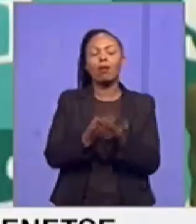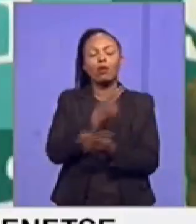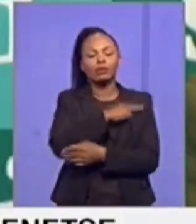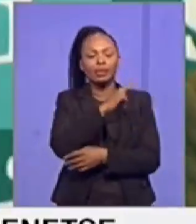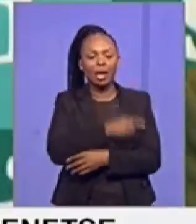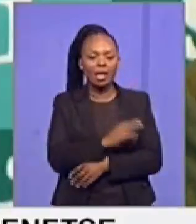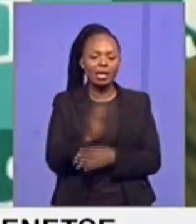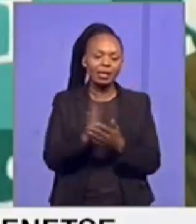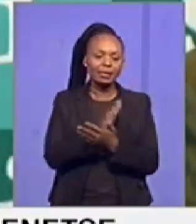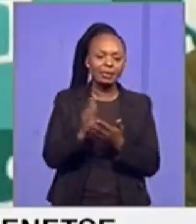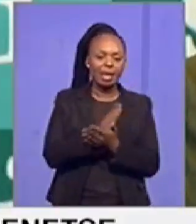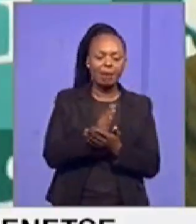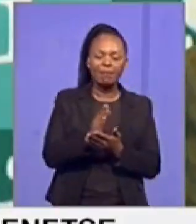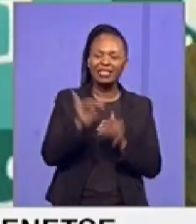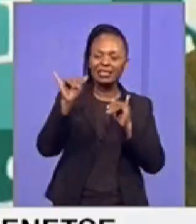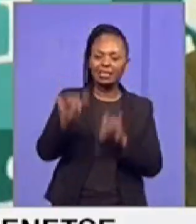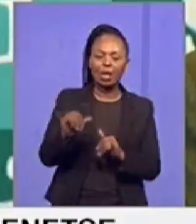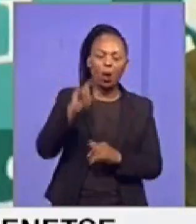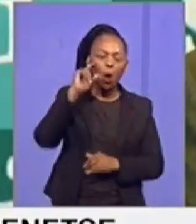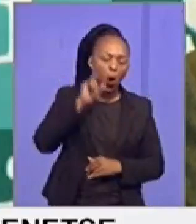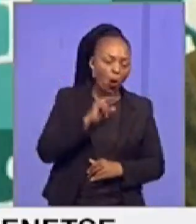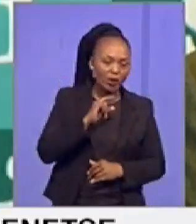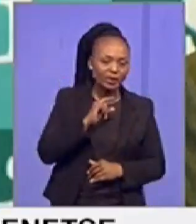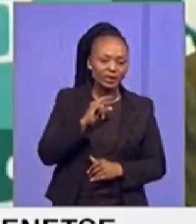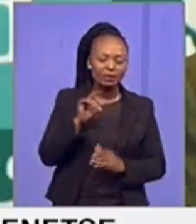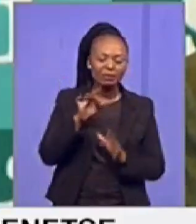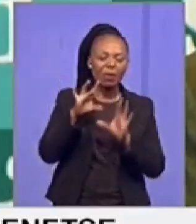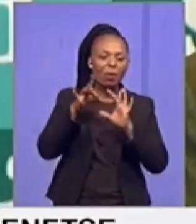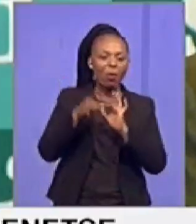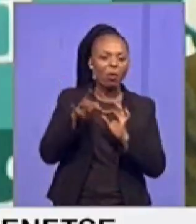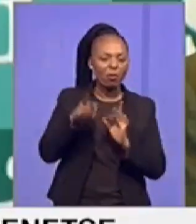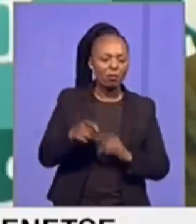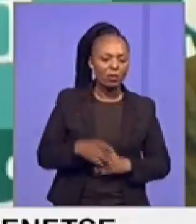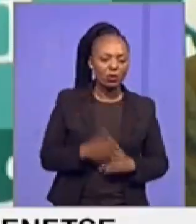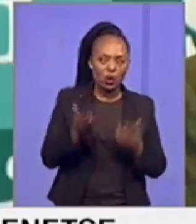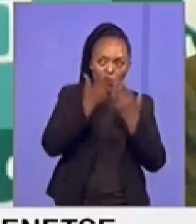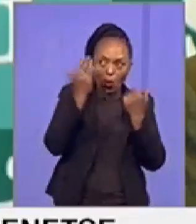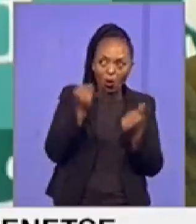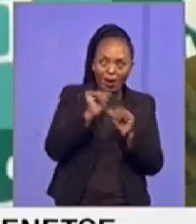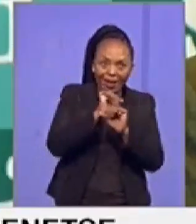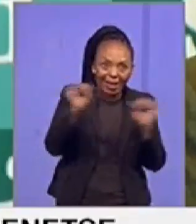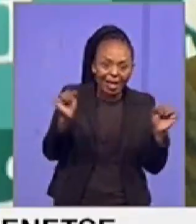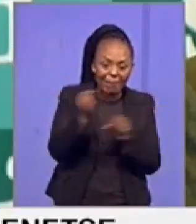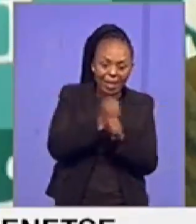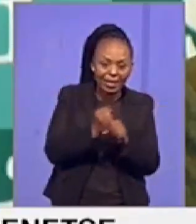have nothing. We don't know how they will pay their medical bills